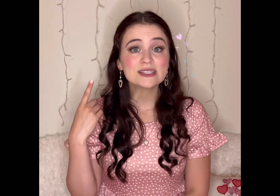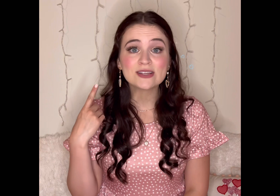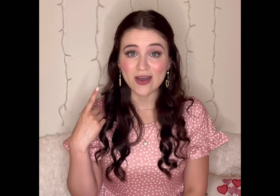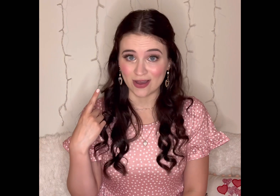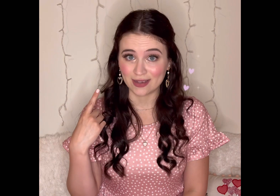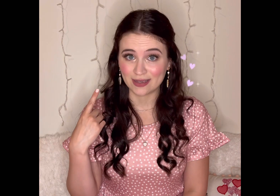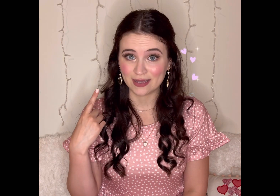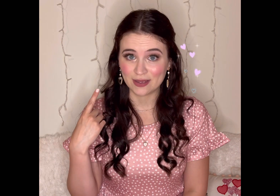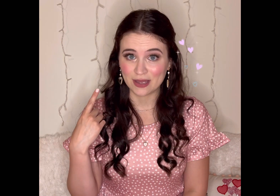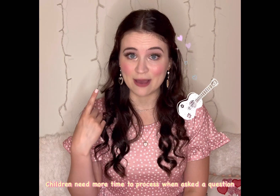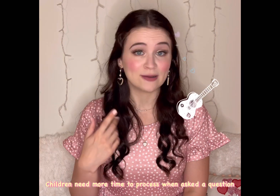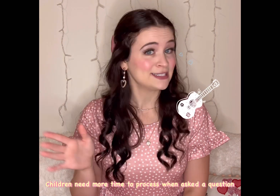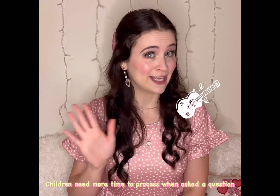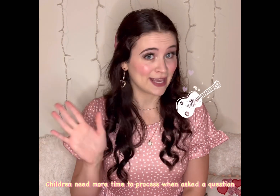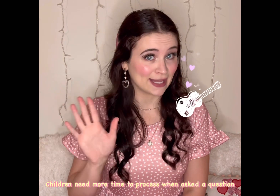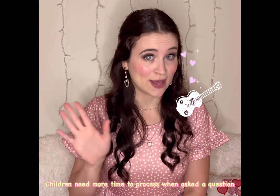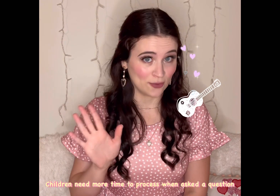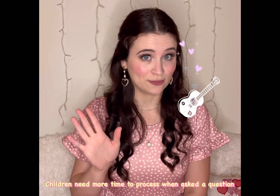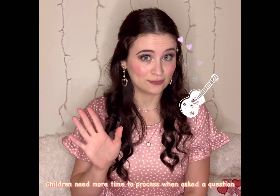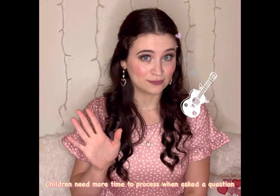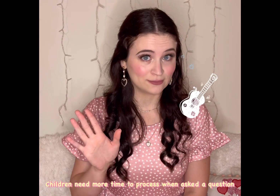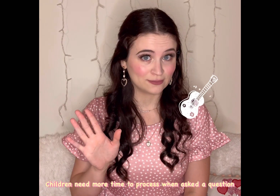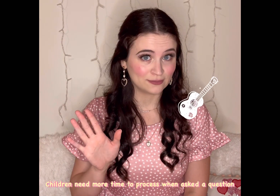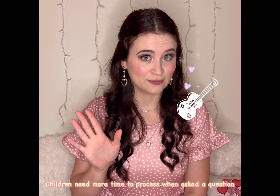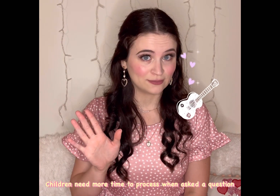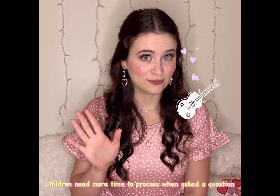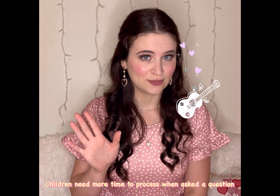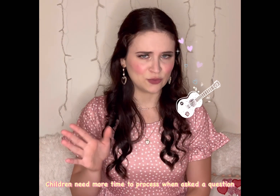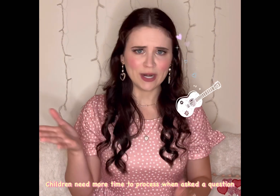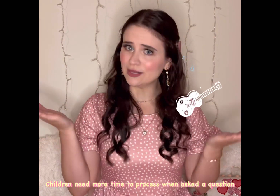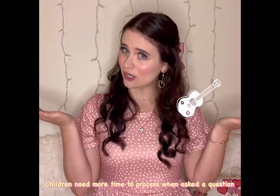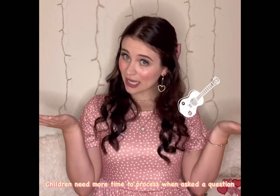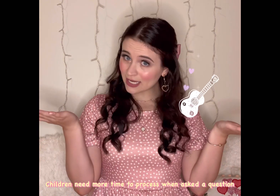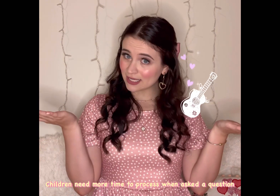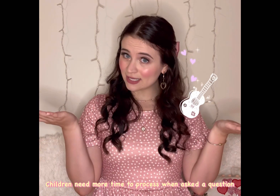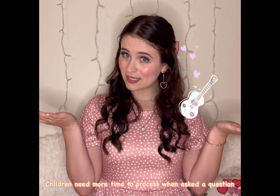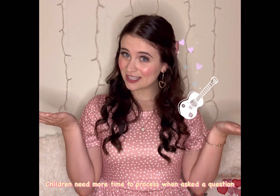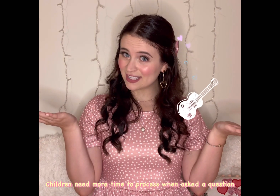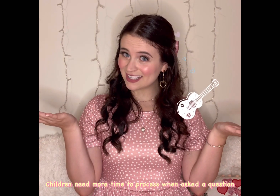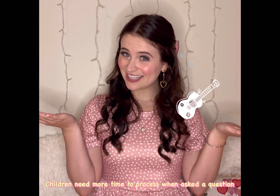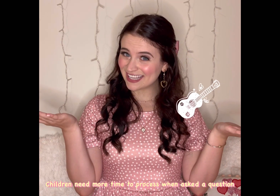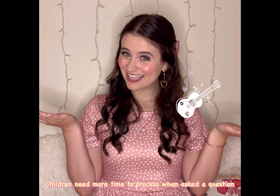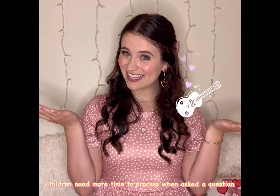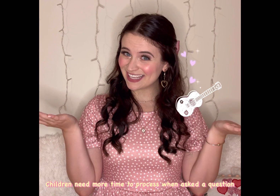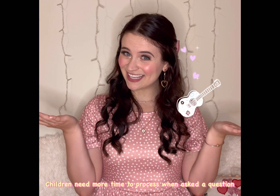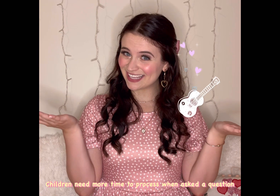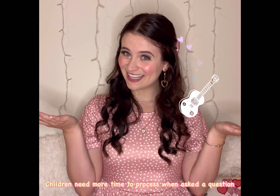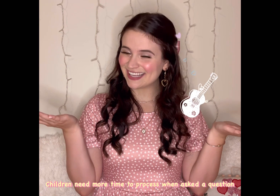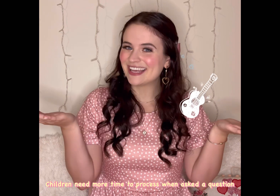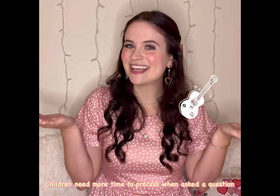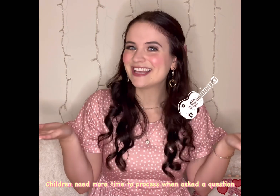I know a song about singing hello. Do you want to learn it?